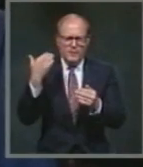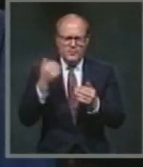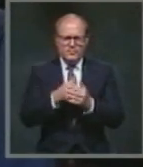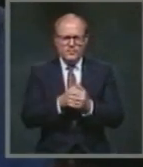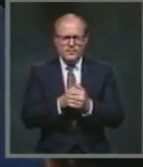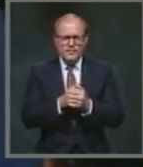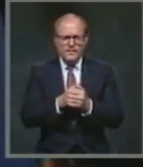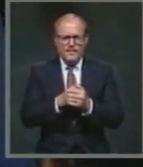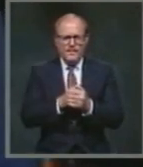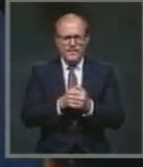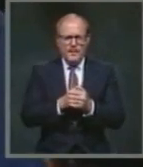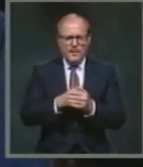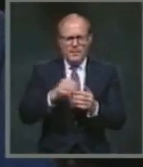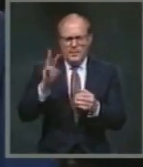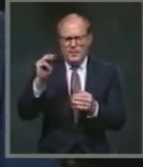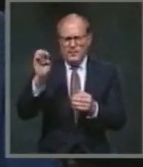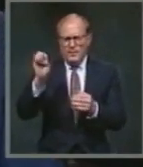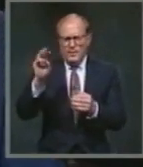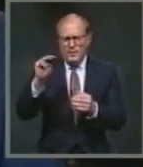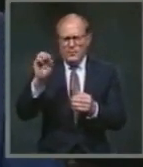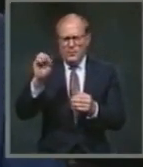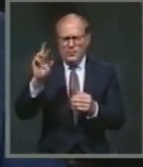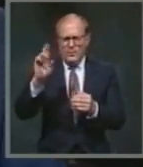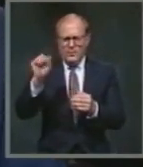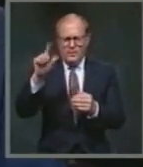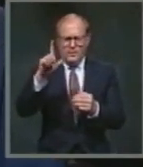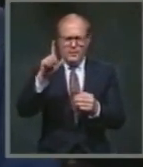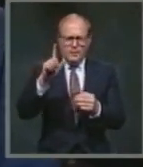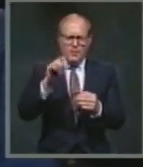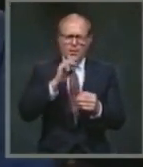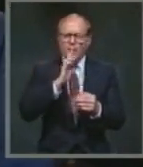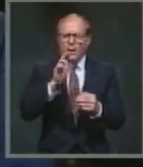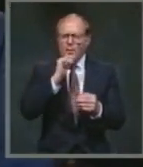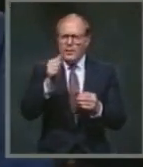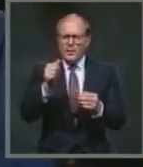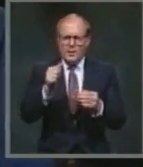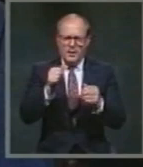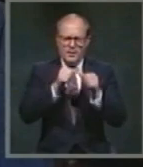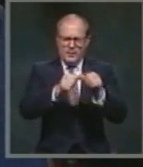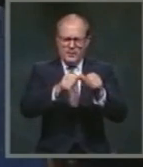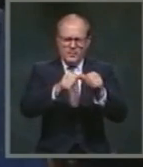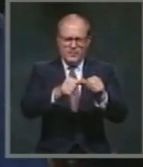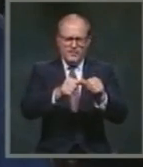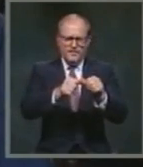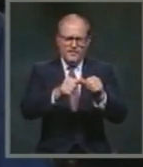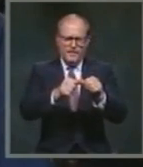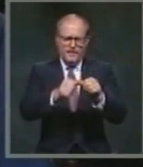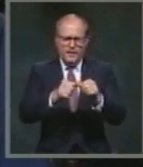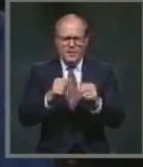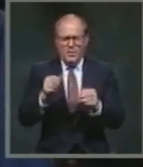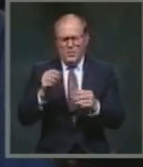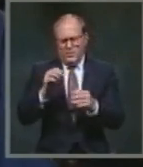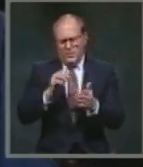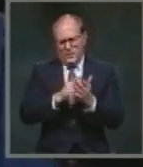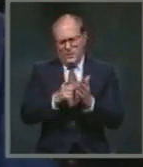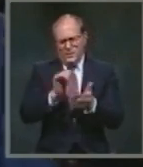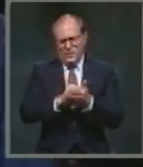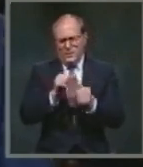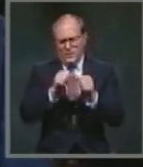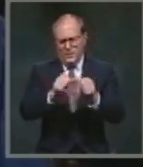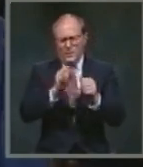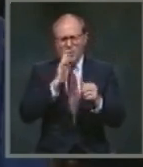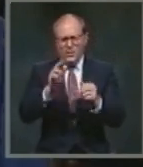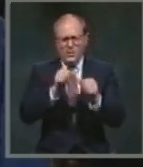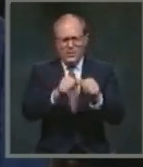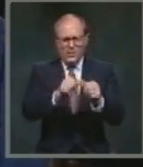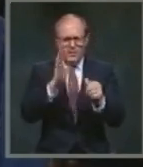point. Memorials are not self-sustaining. The ones that live on are kept alive by